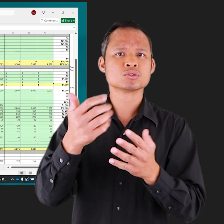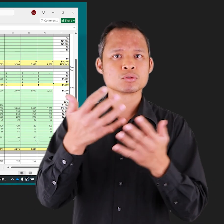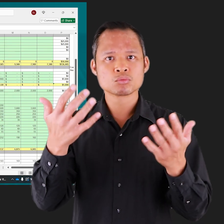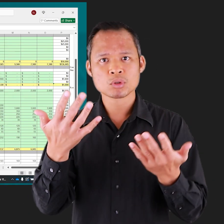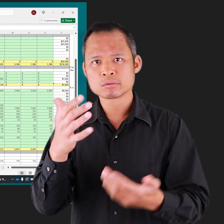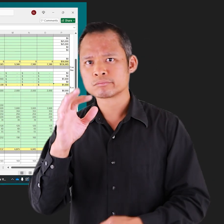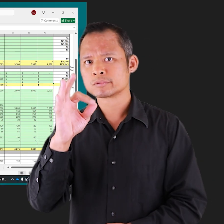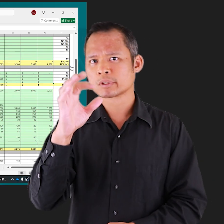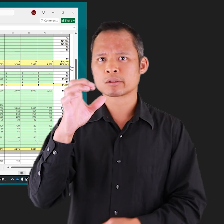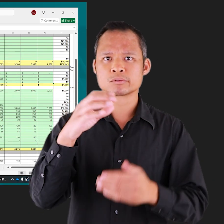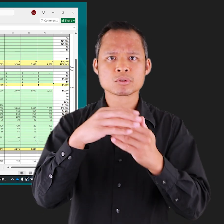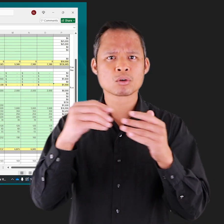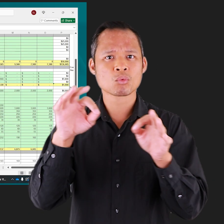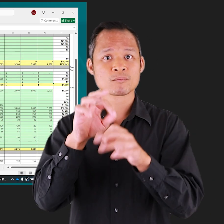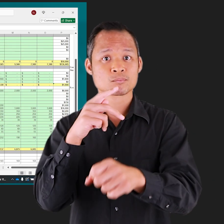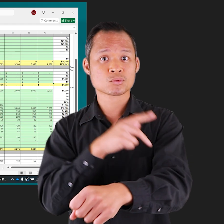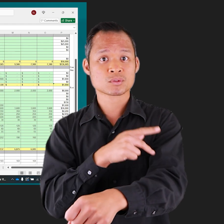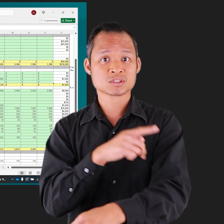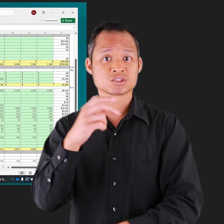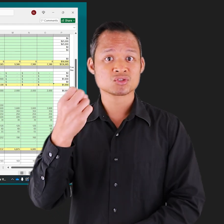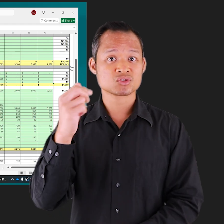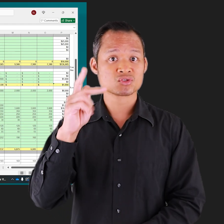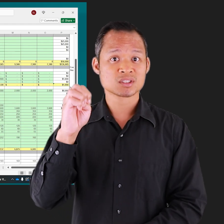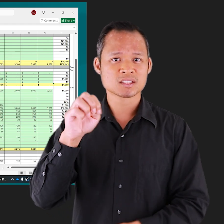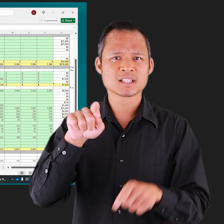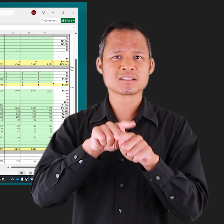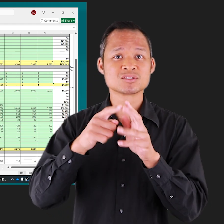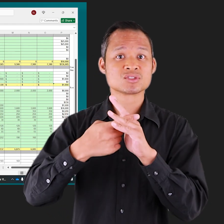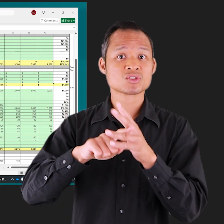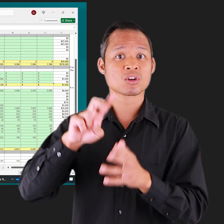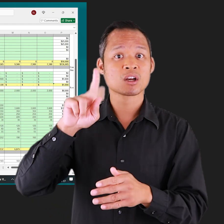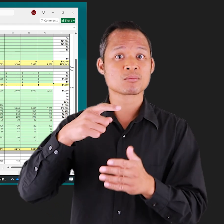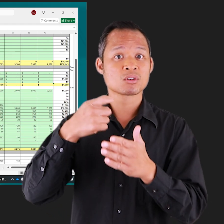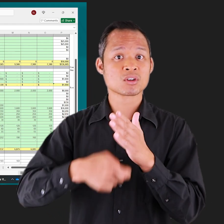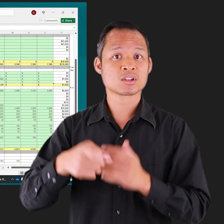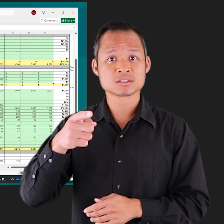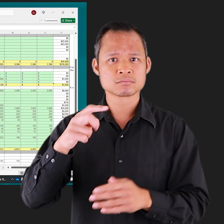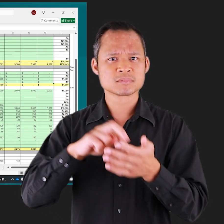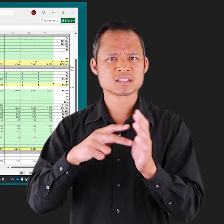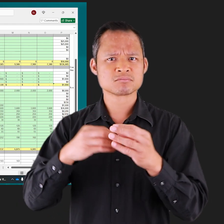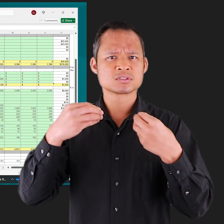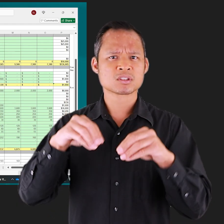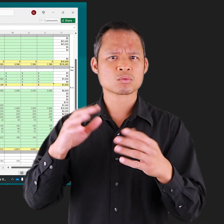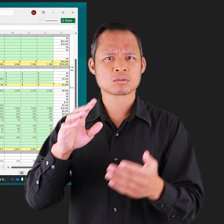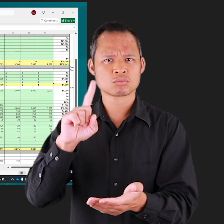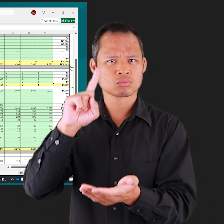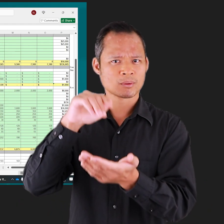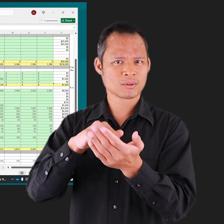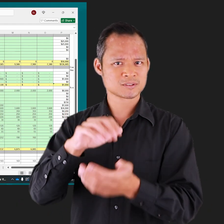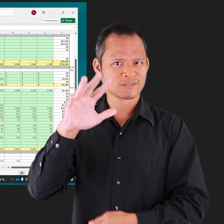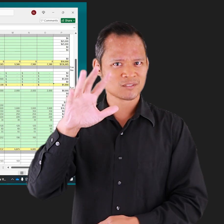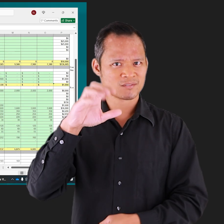Studio Q1, they already purchased $900 worth of protein shakes as their startup cost. This is at